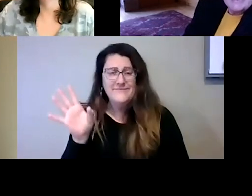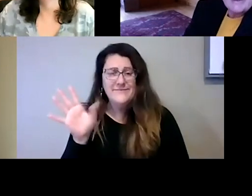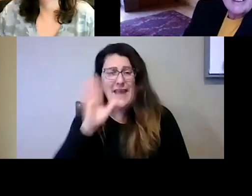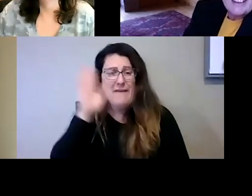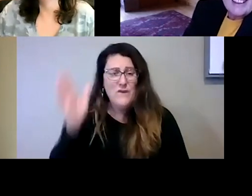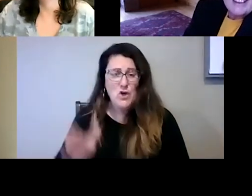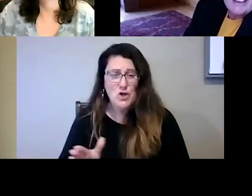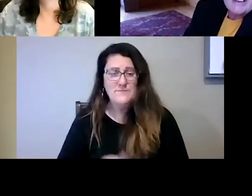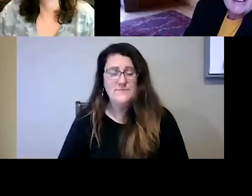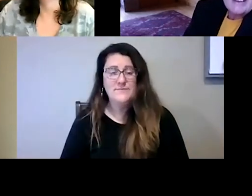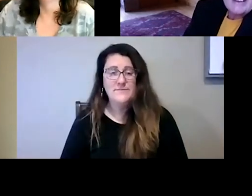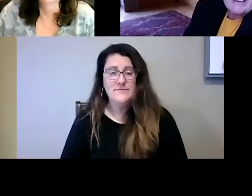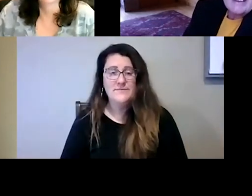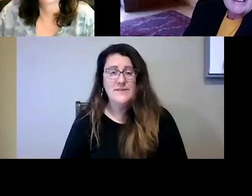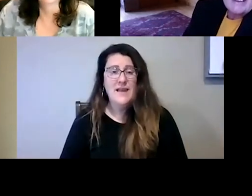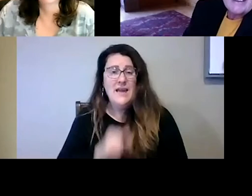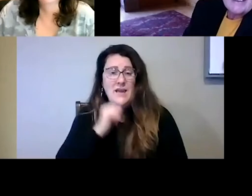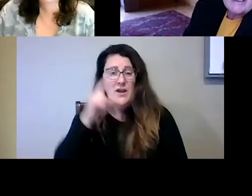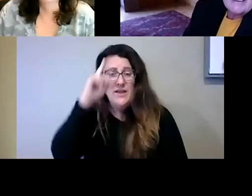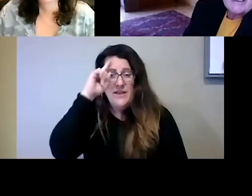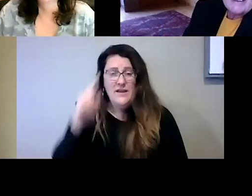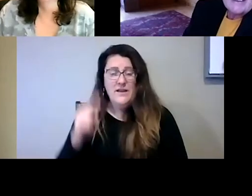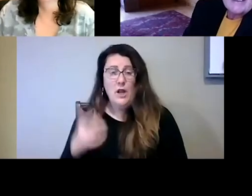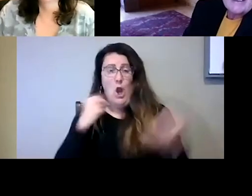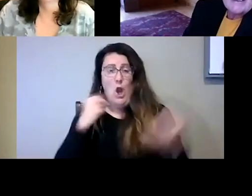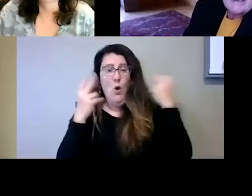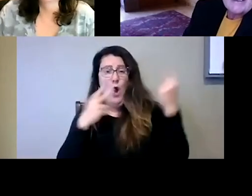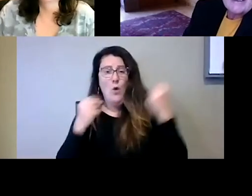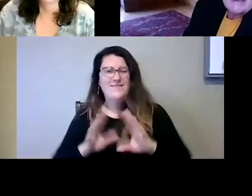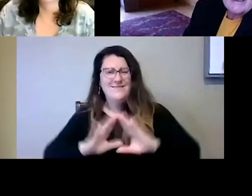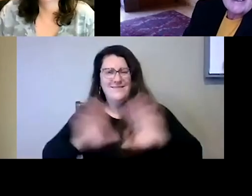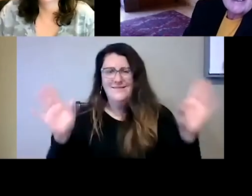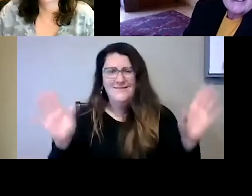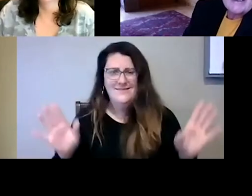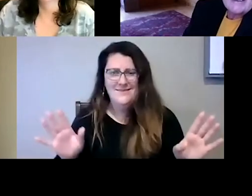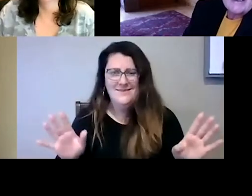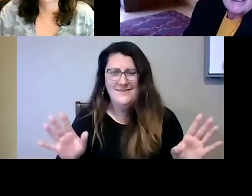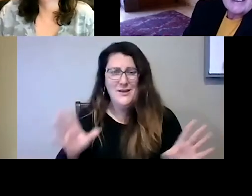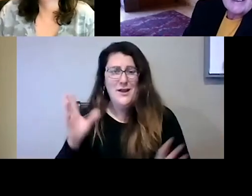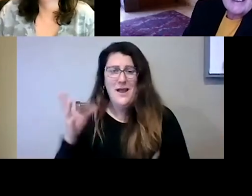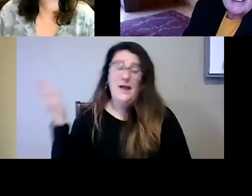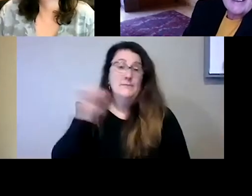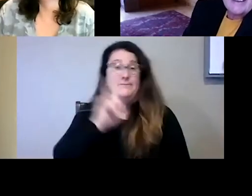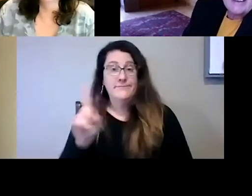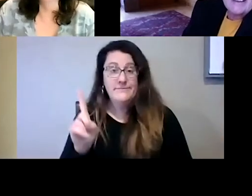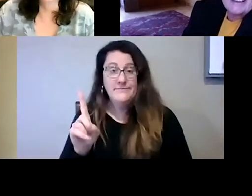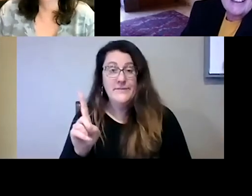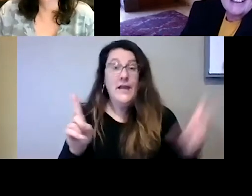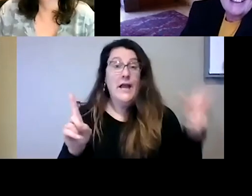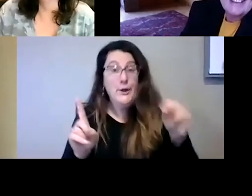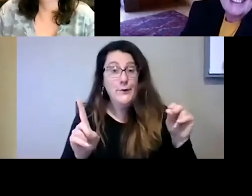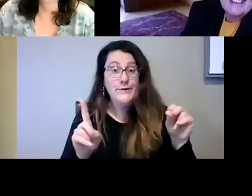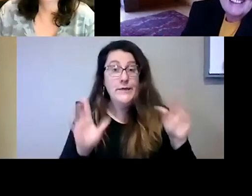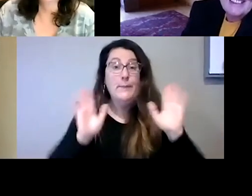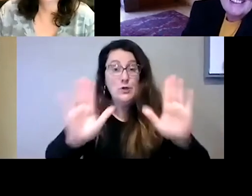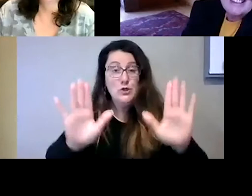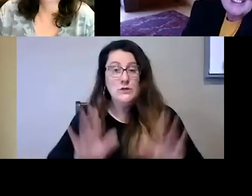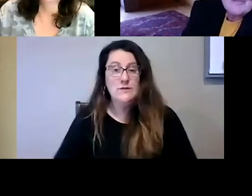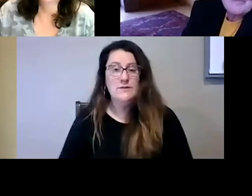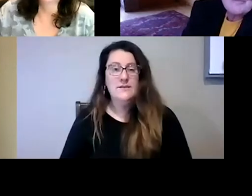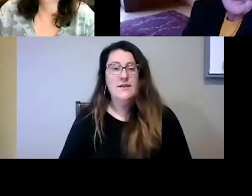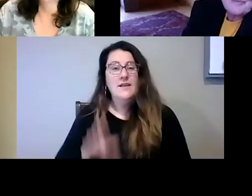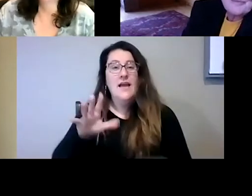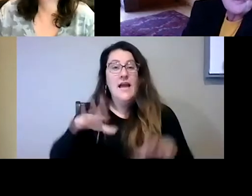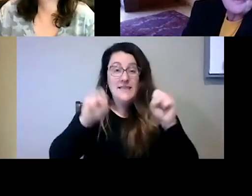ever. I don't think I've ever been at a table to tell them what no. They always come back around and push again. And I think that's what it